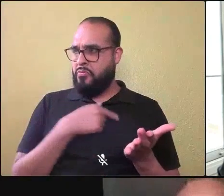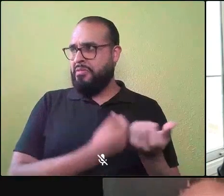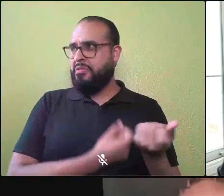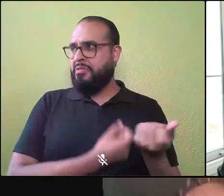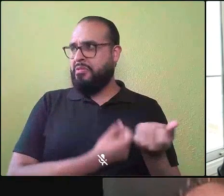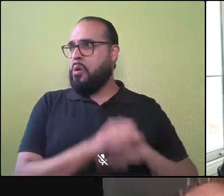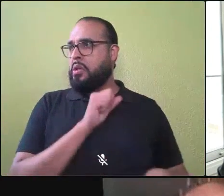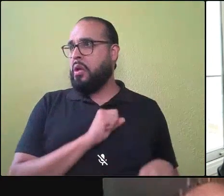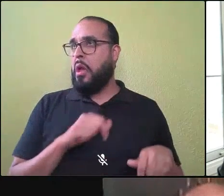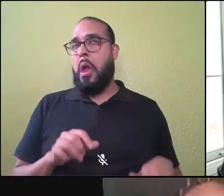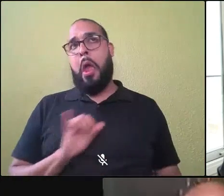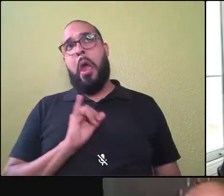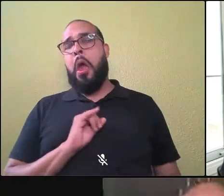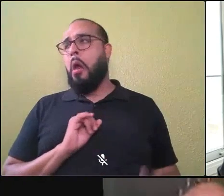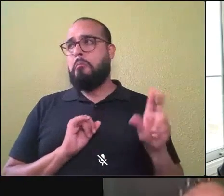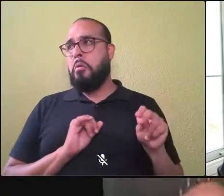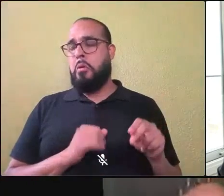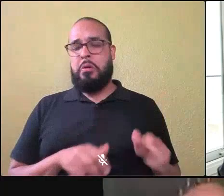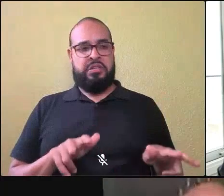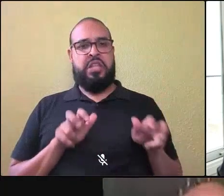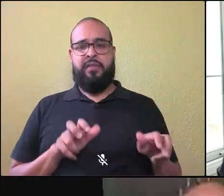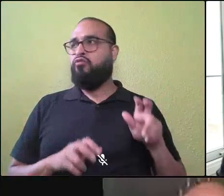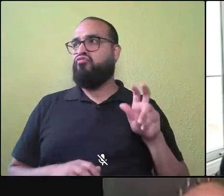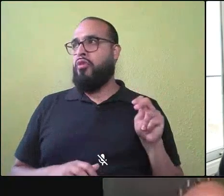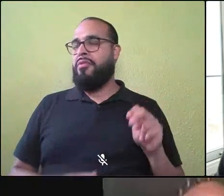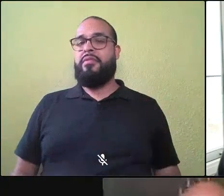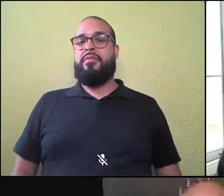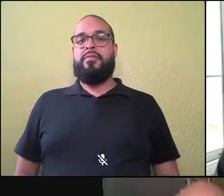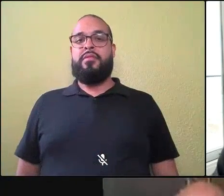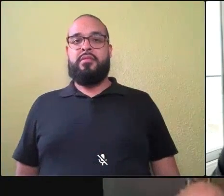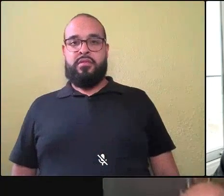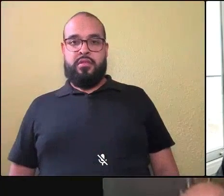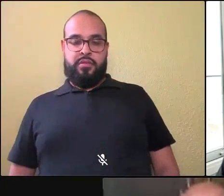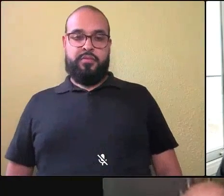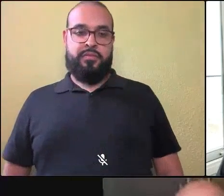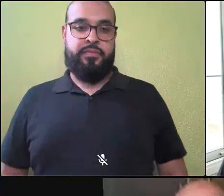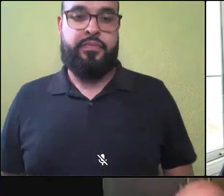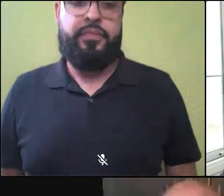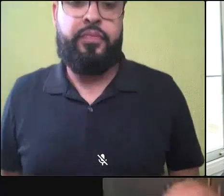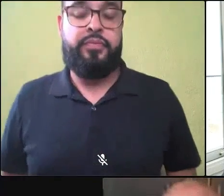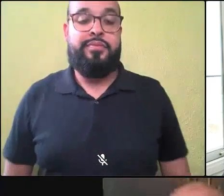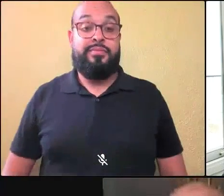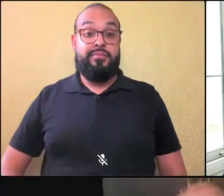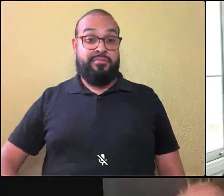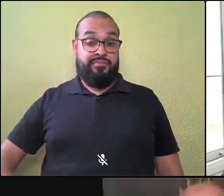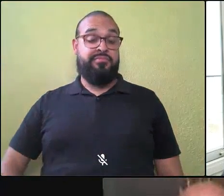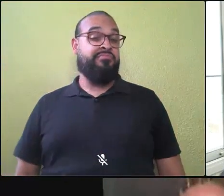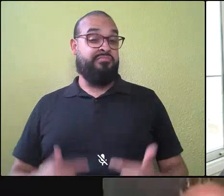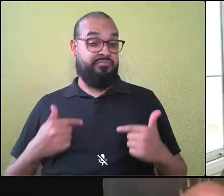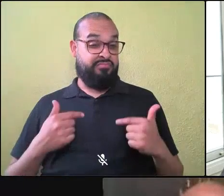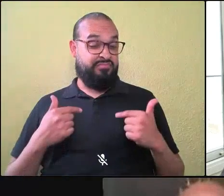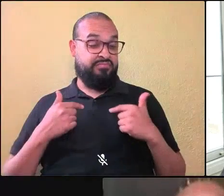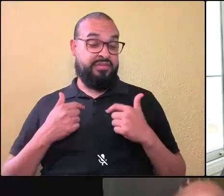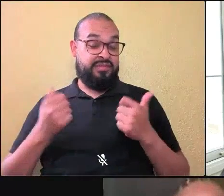behind the knock. There are a number of times where I've walked into certain rooms that were mostly white,